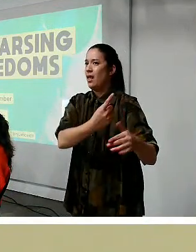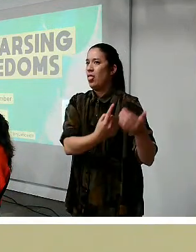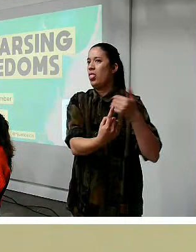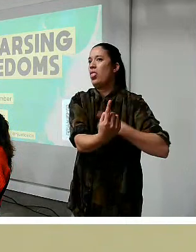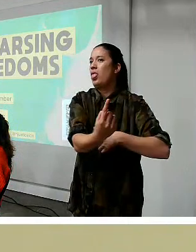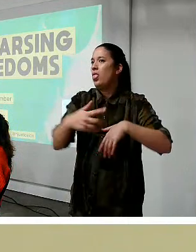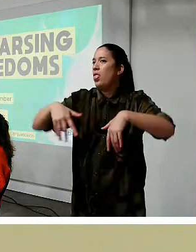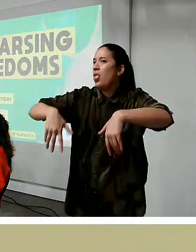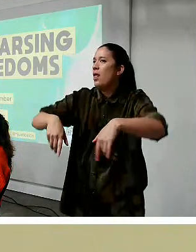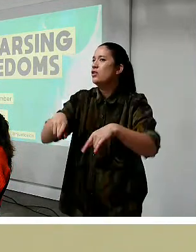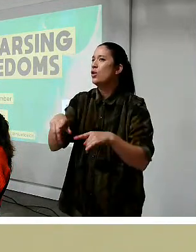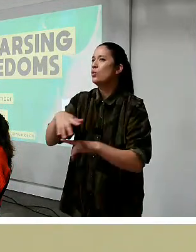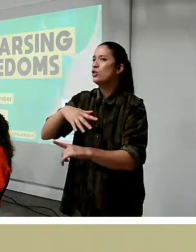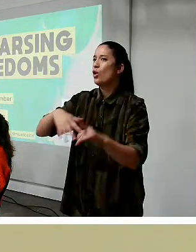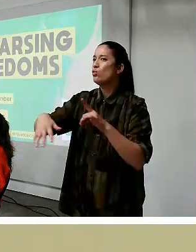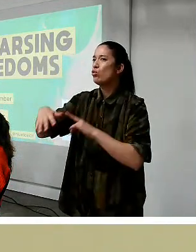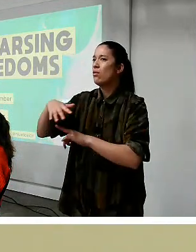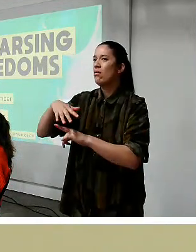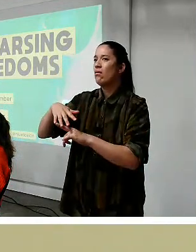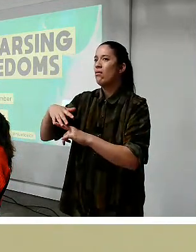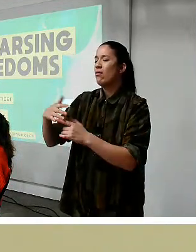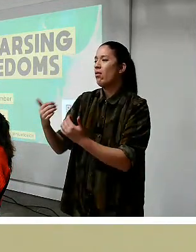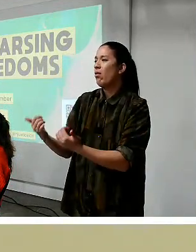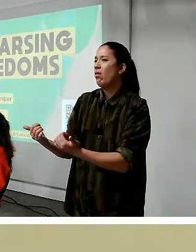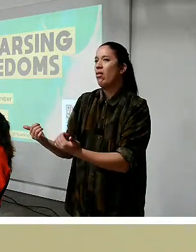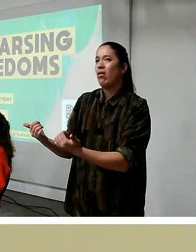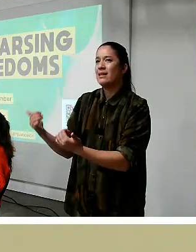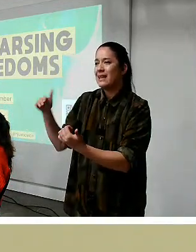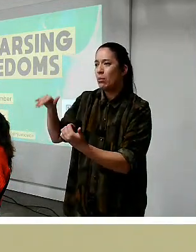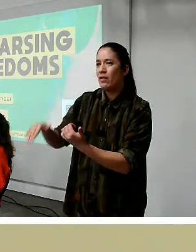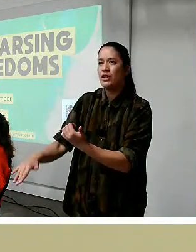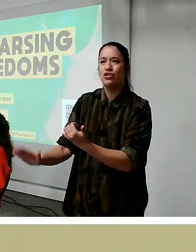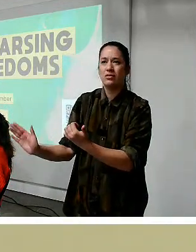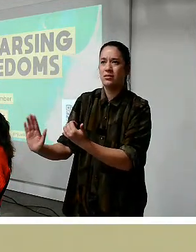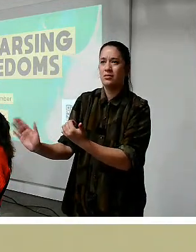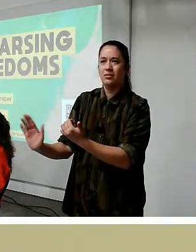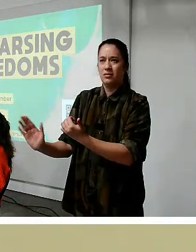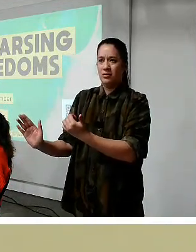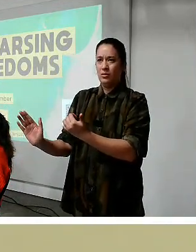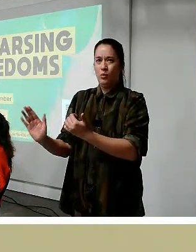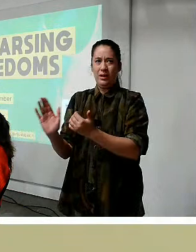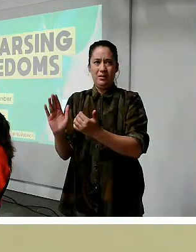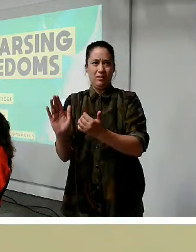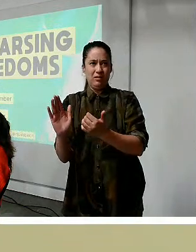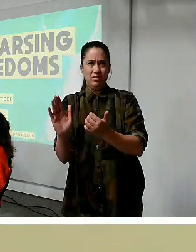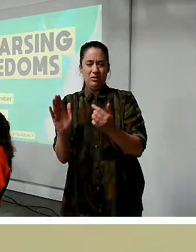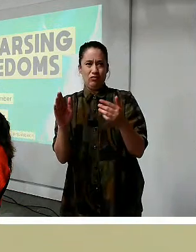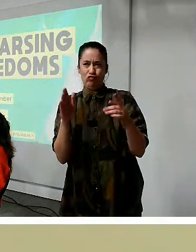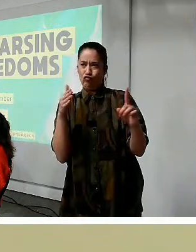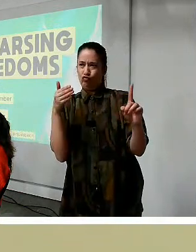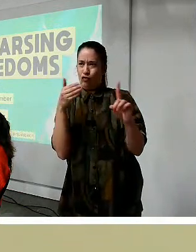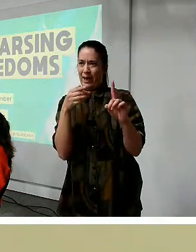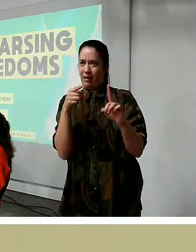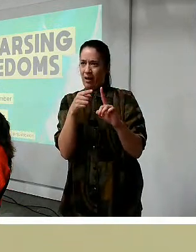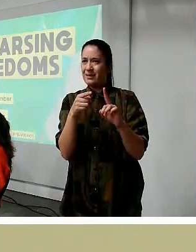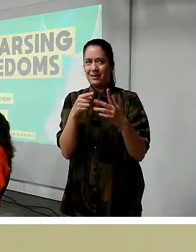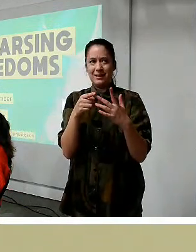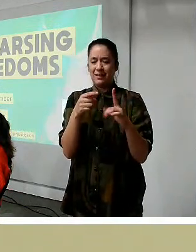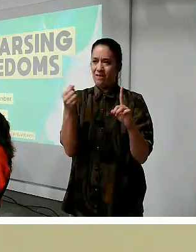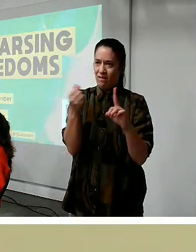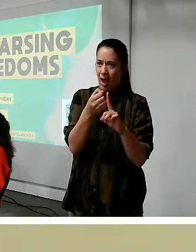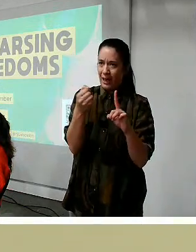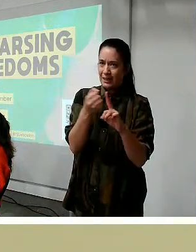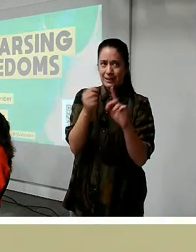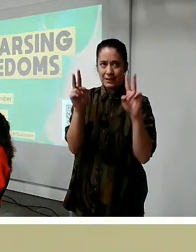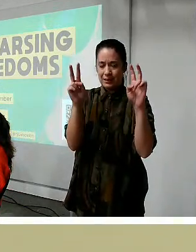social deprivation, are we? We're talking about violence that is a very, very real lived